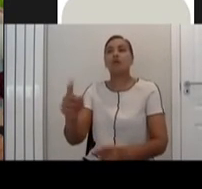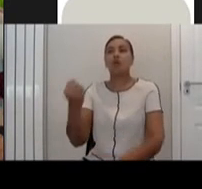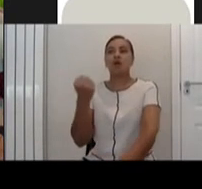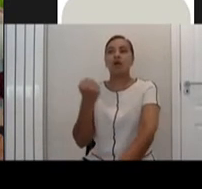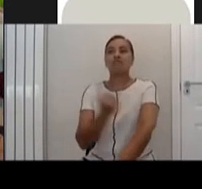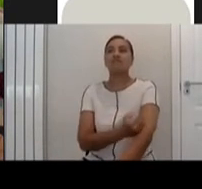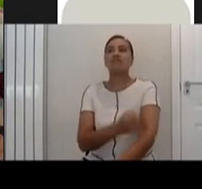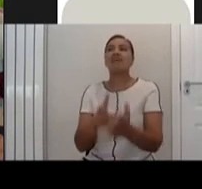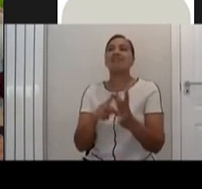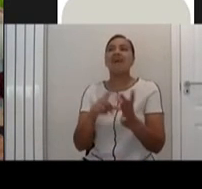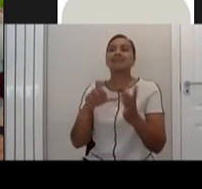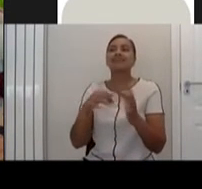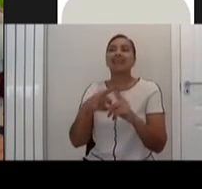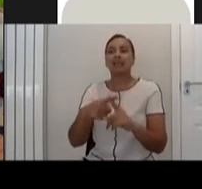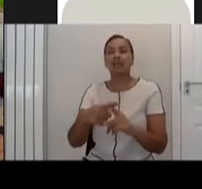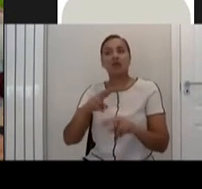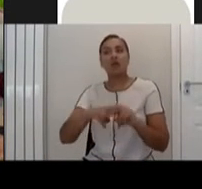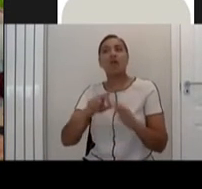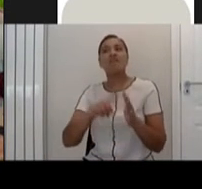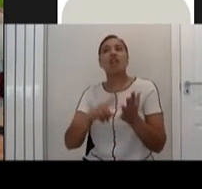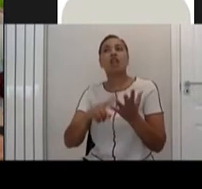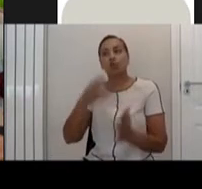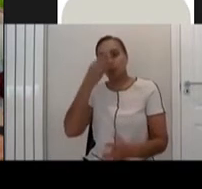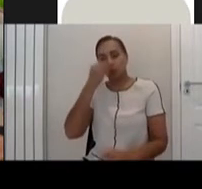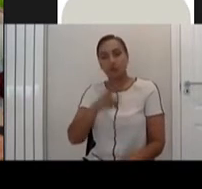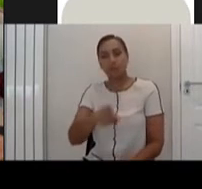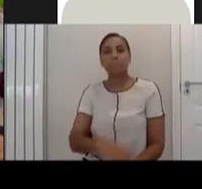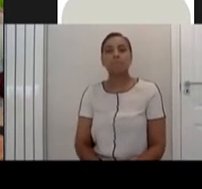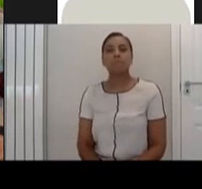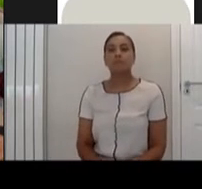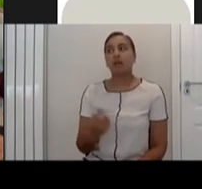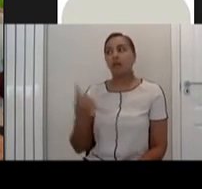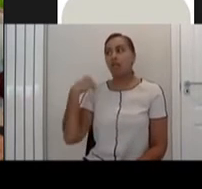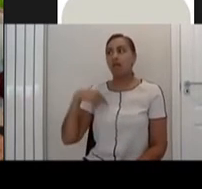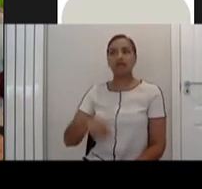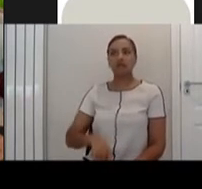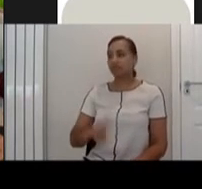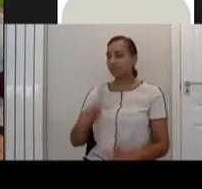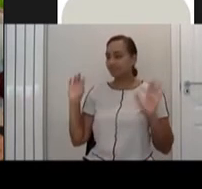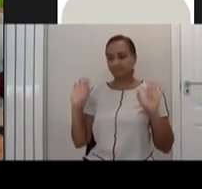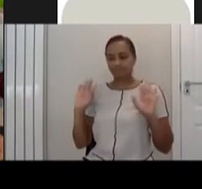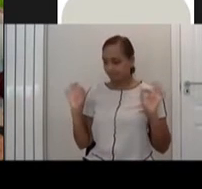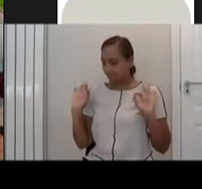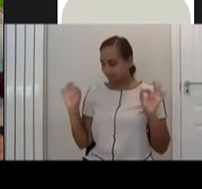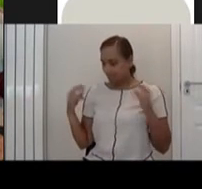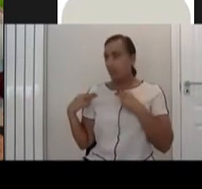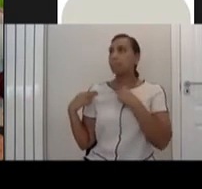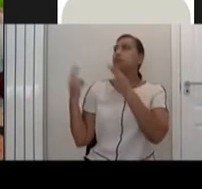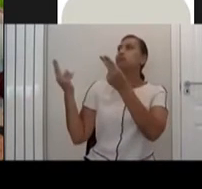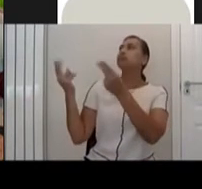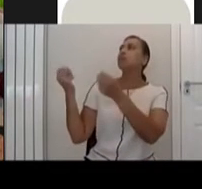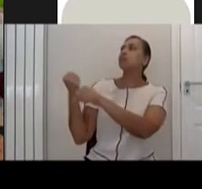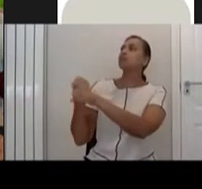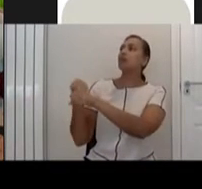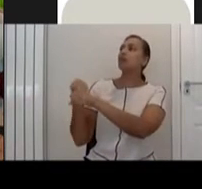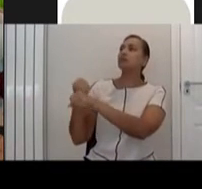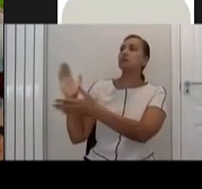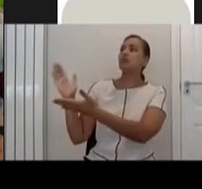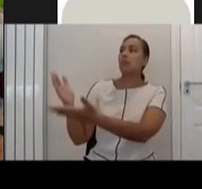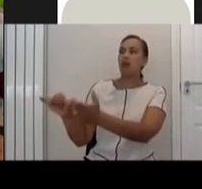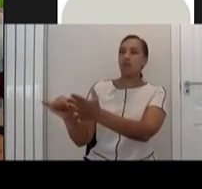whilst last year the issue was essentially out of our hands because it was a production and sort of supply